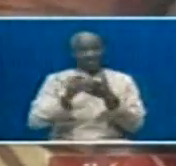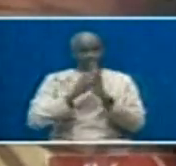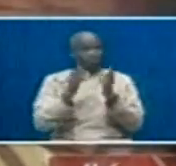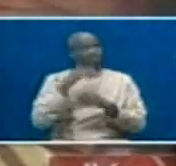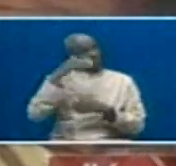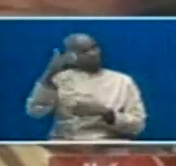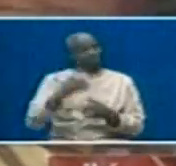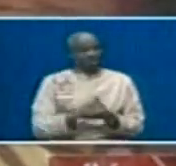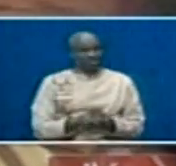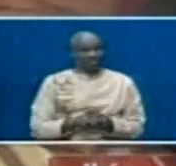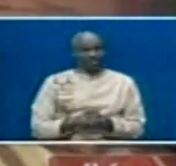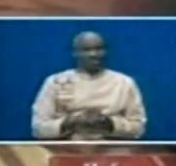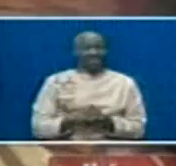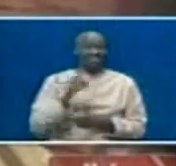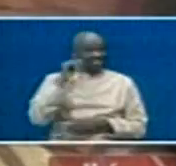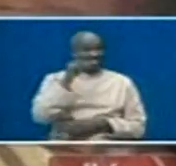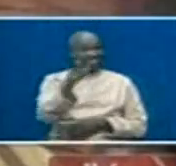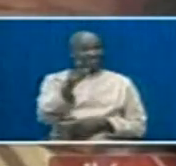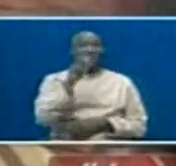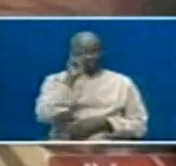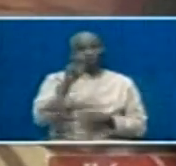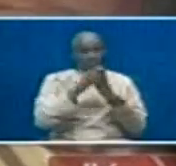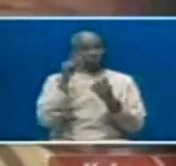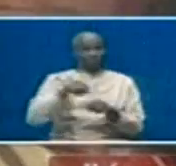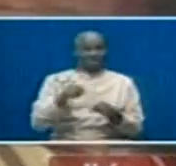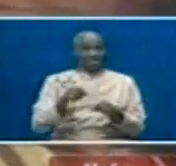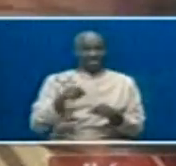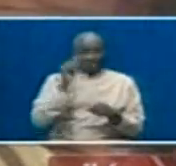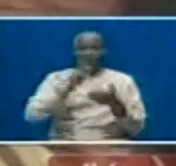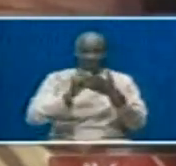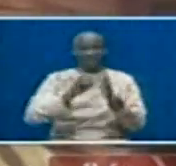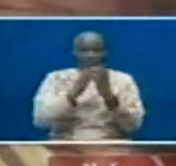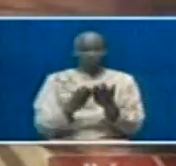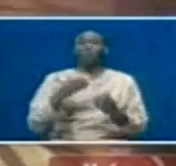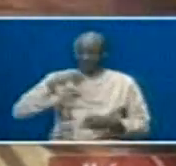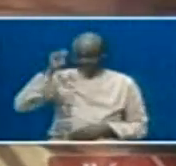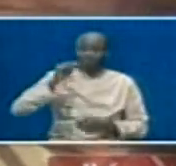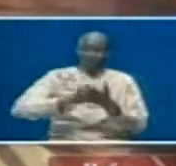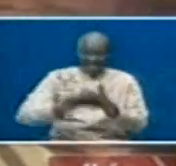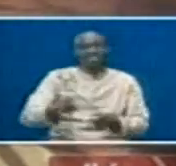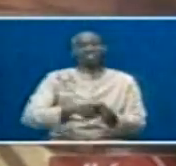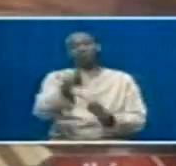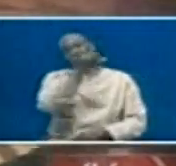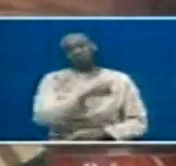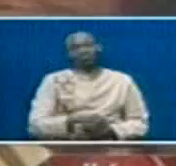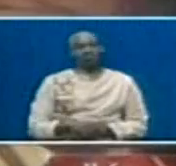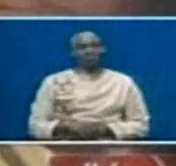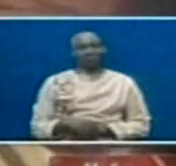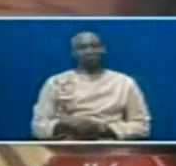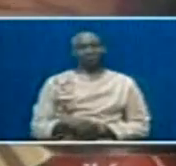me now. Listen, I saw your book today. If you write a book, so can I. I'm going to write a book.